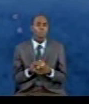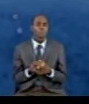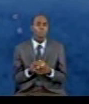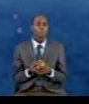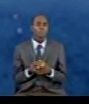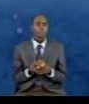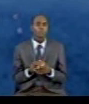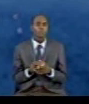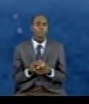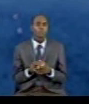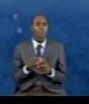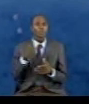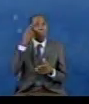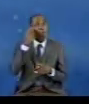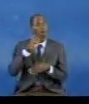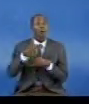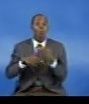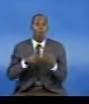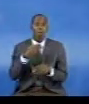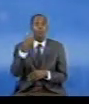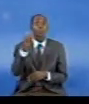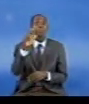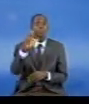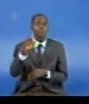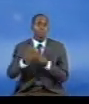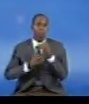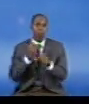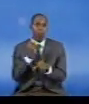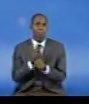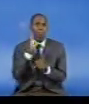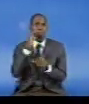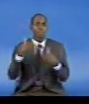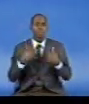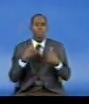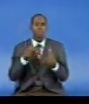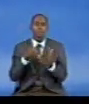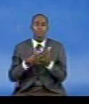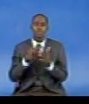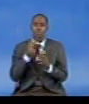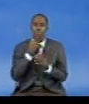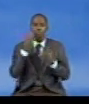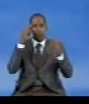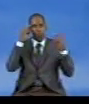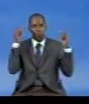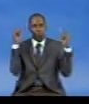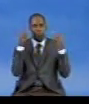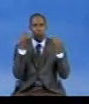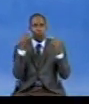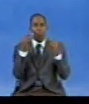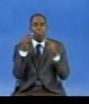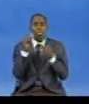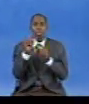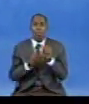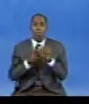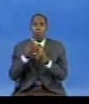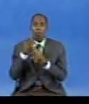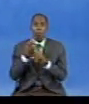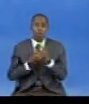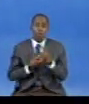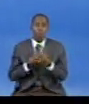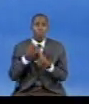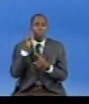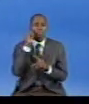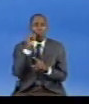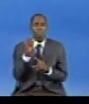For about 13 years now, I've been having this migraine headache. And every month, I experience it. And as